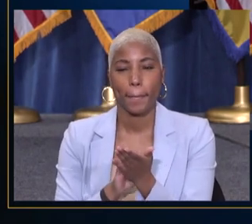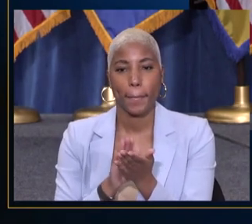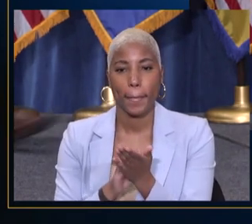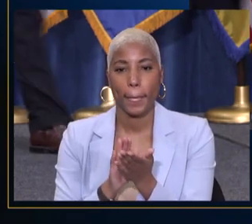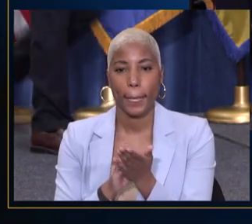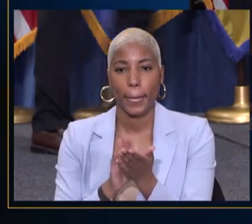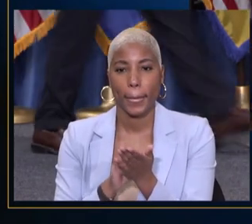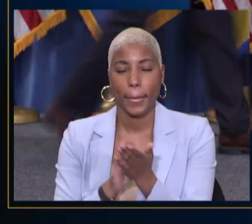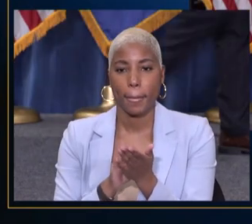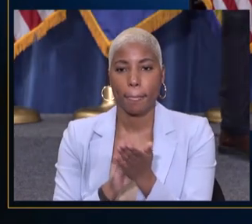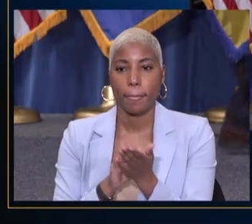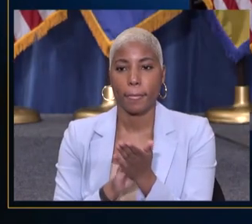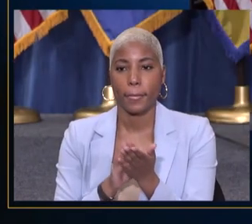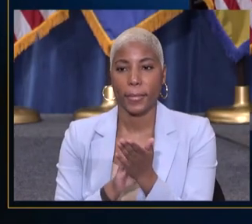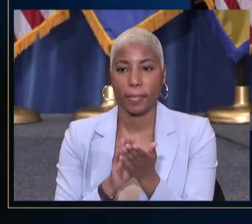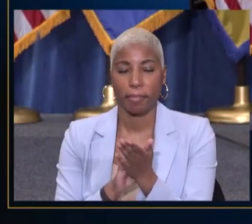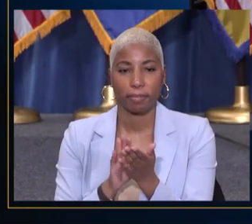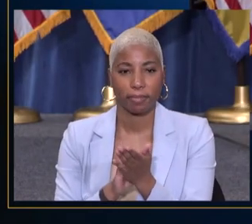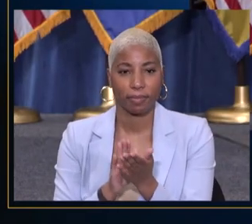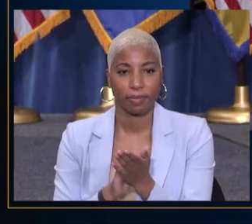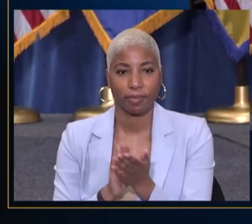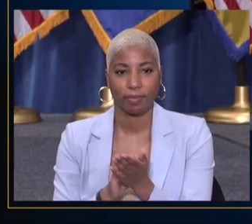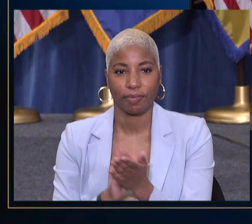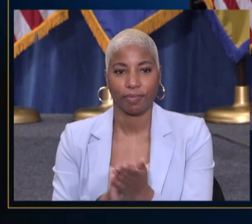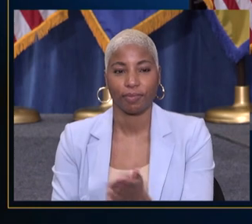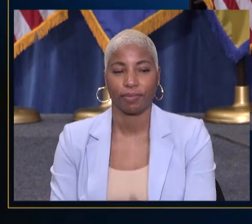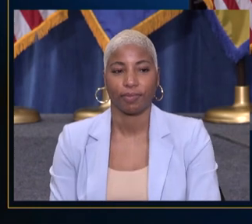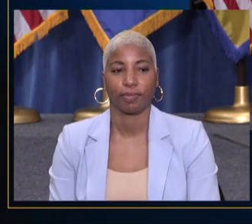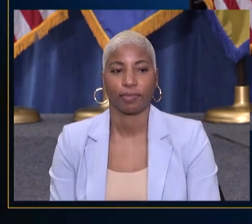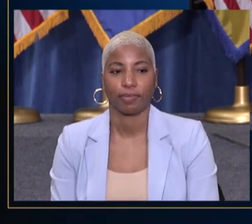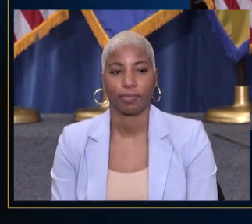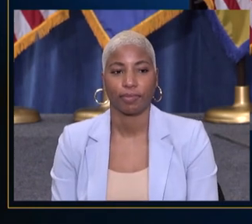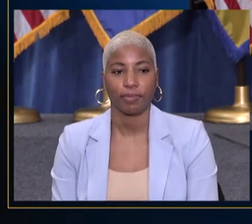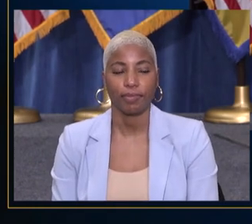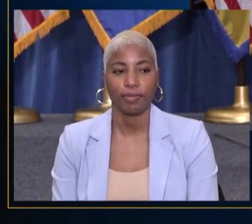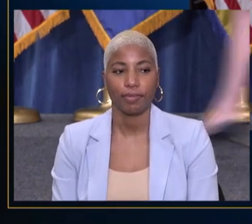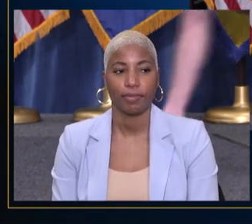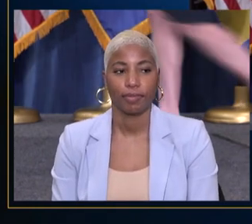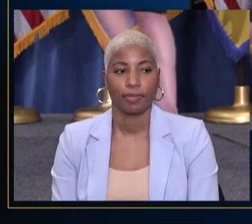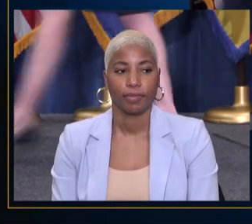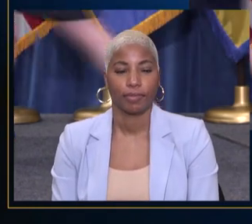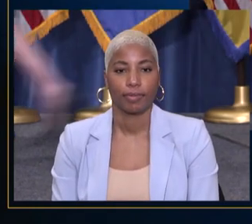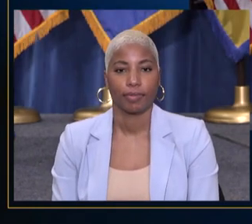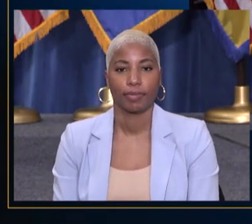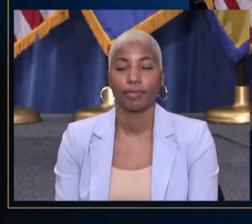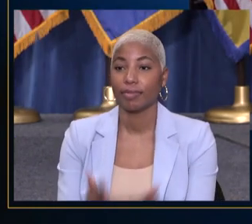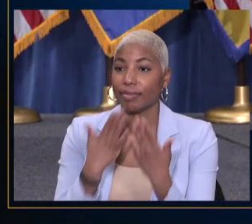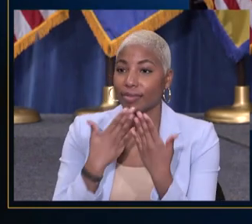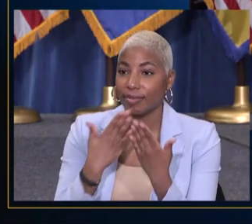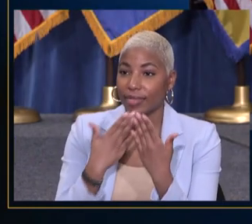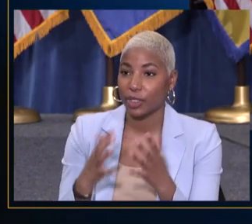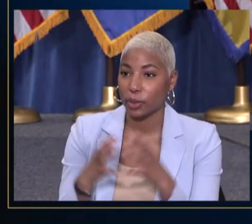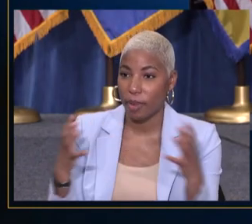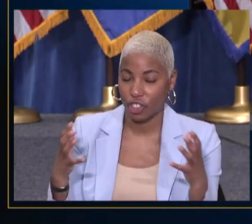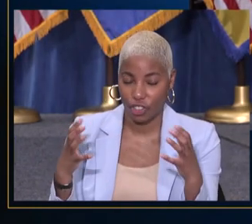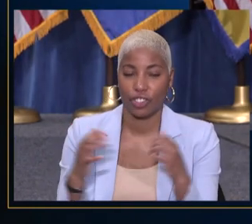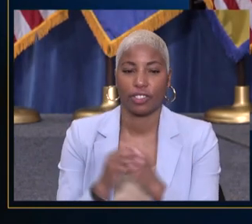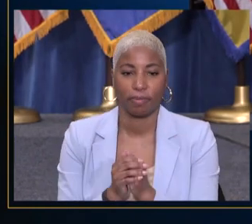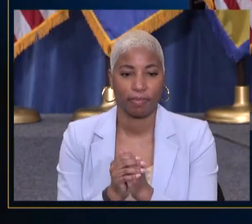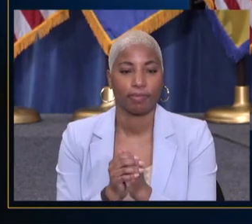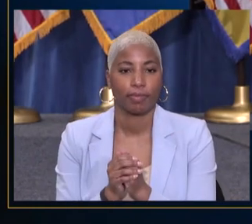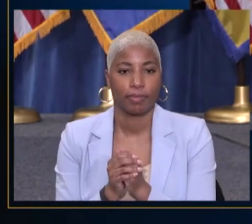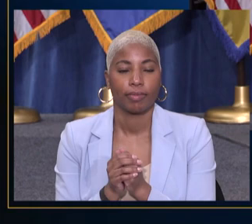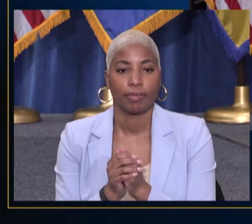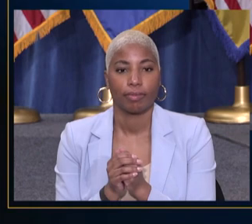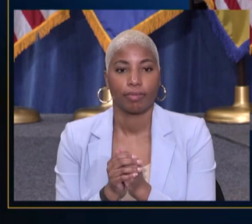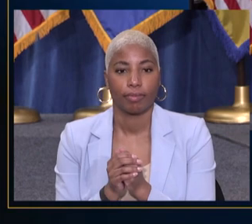J- Jess, thank you very much. And I'm